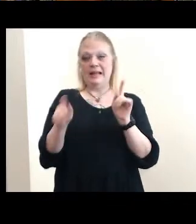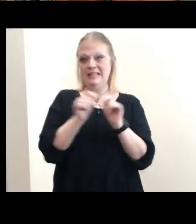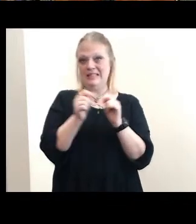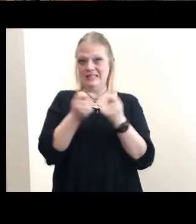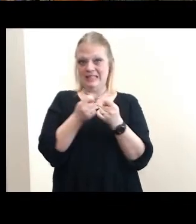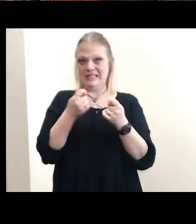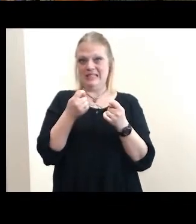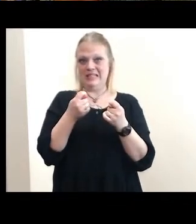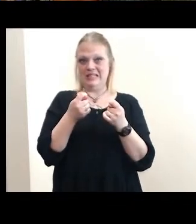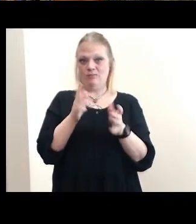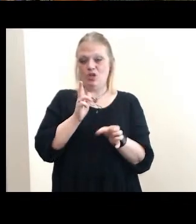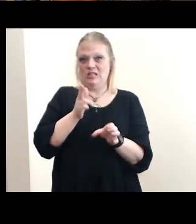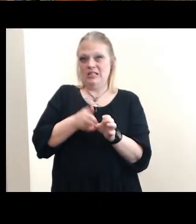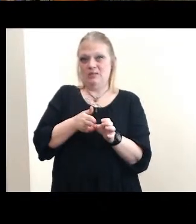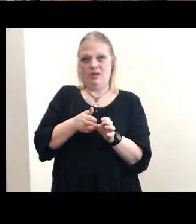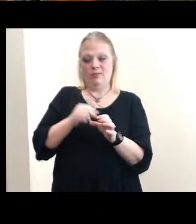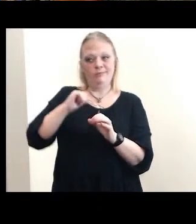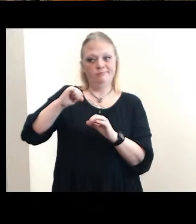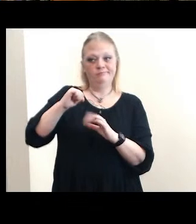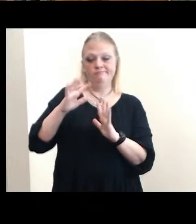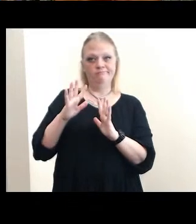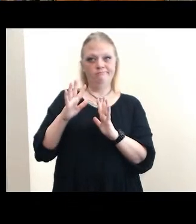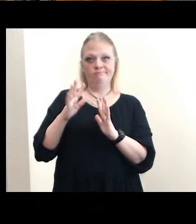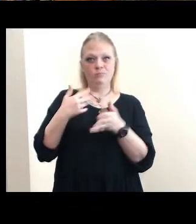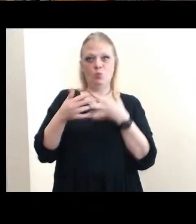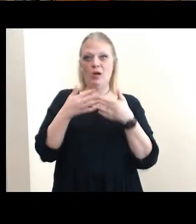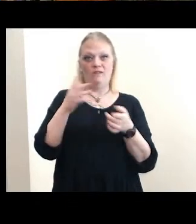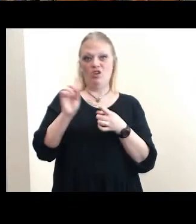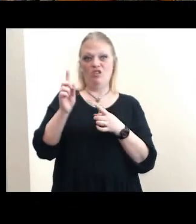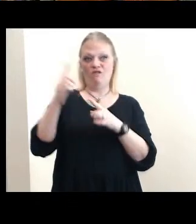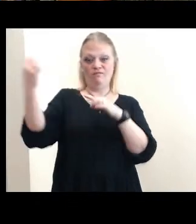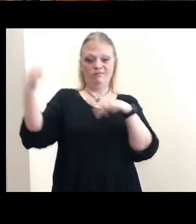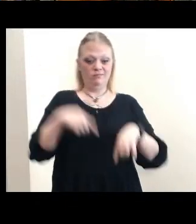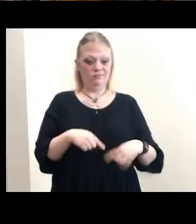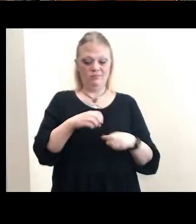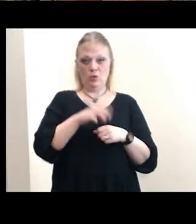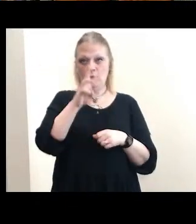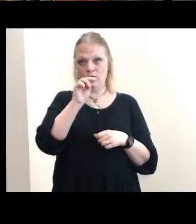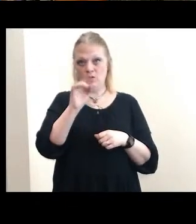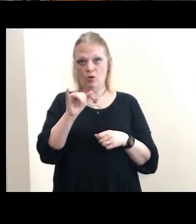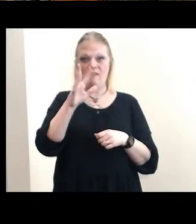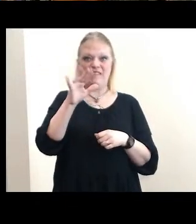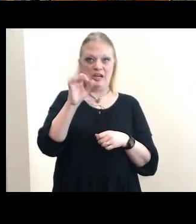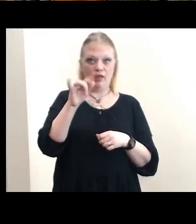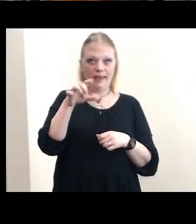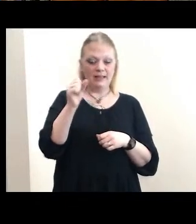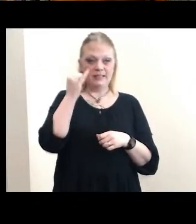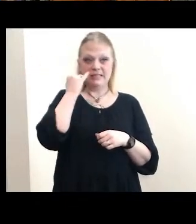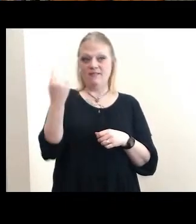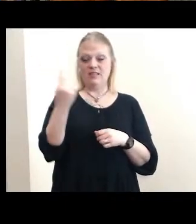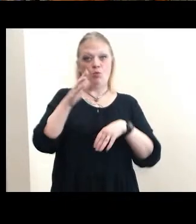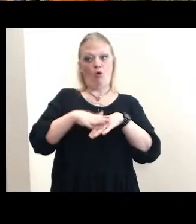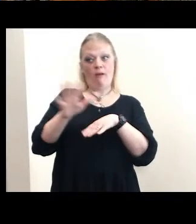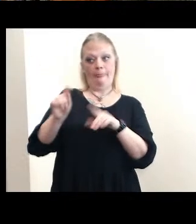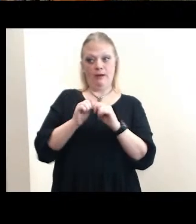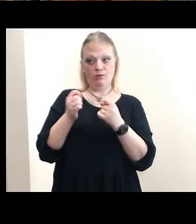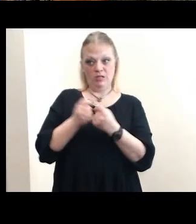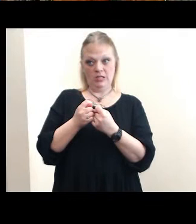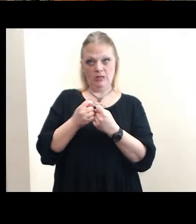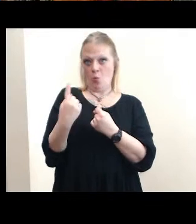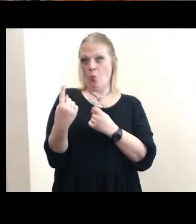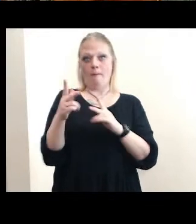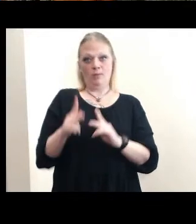from participating that from wherever they're coming from, even in Western New York or the Finger Lakes, if they had somebody on their team who